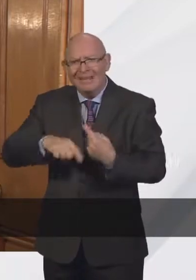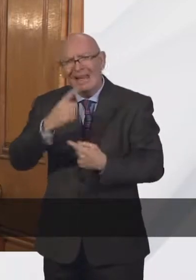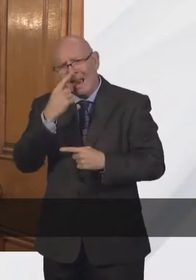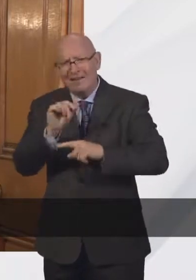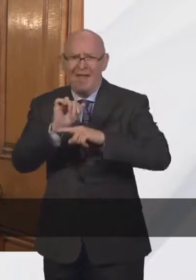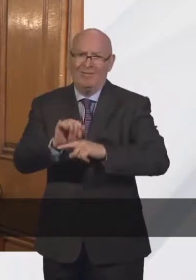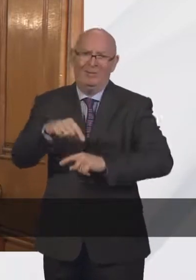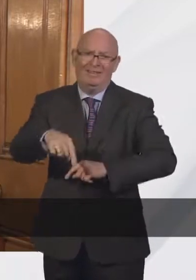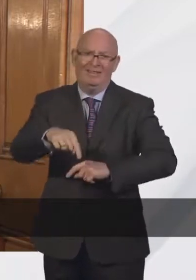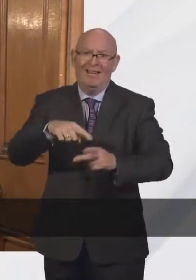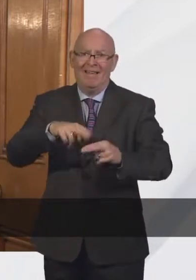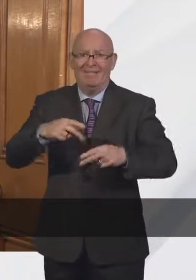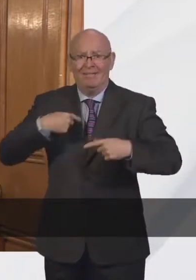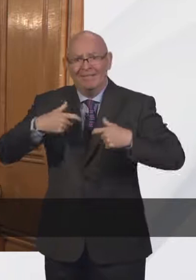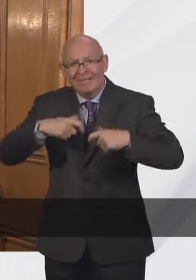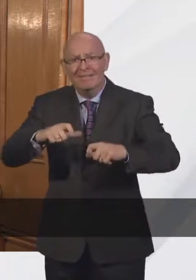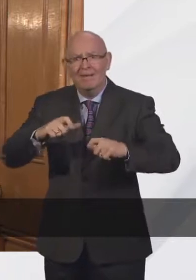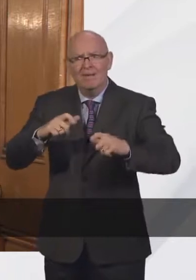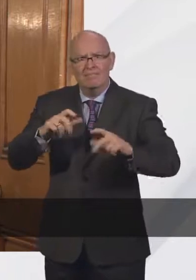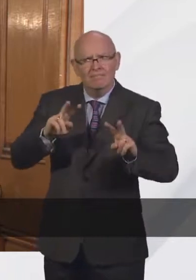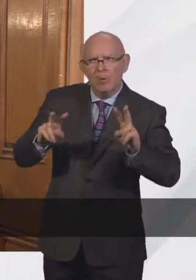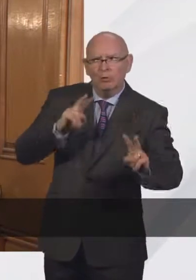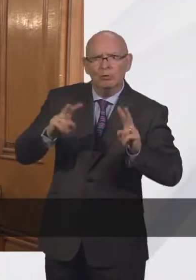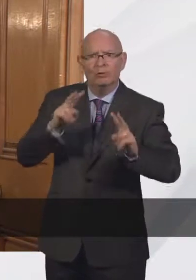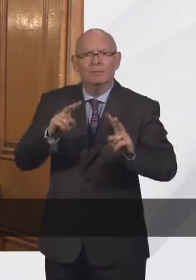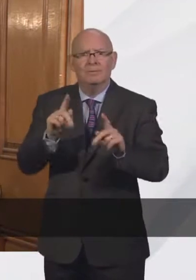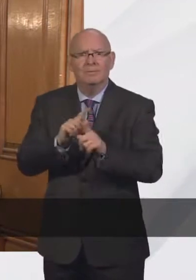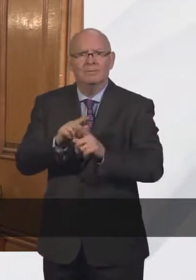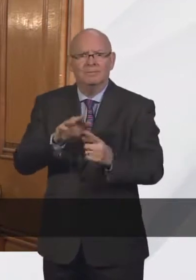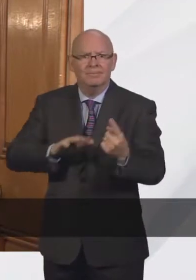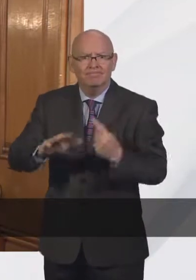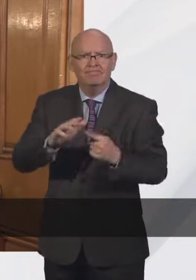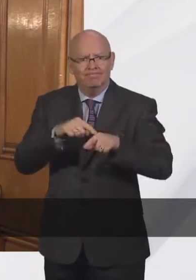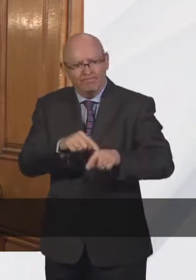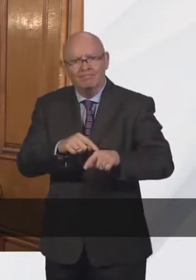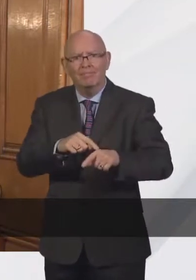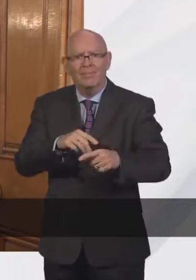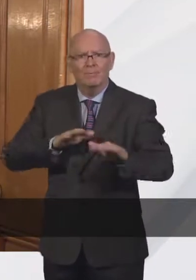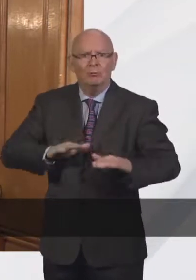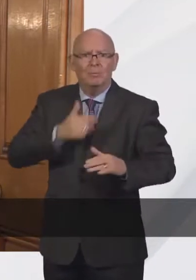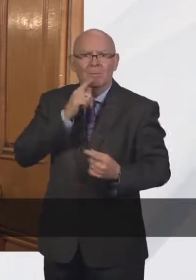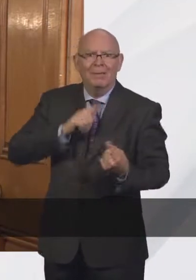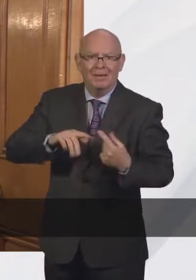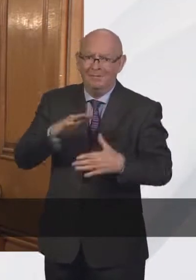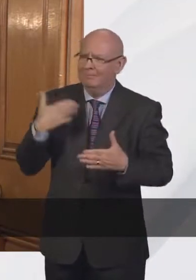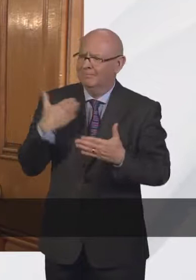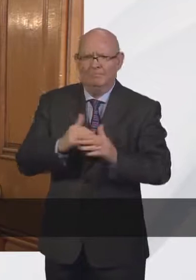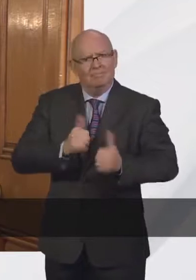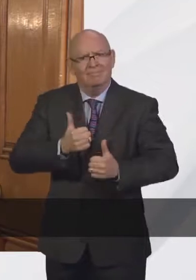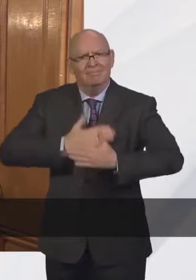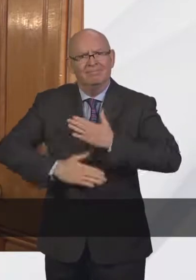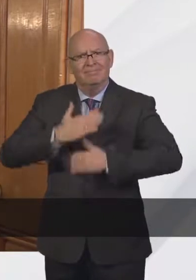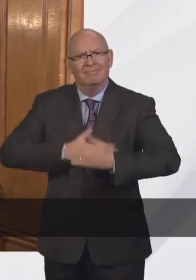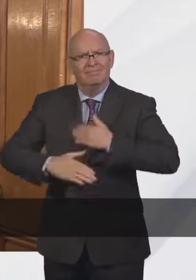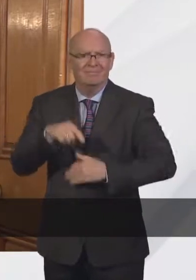virus, and with your continued cooperation and good judgment, we will beat it